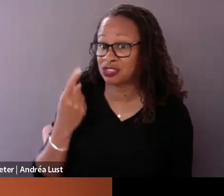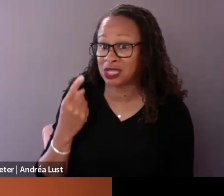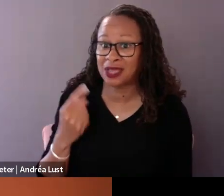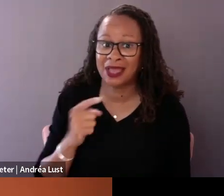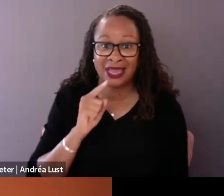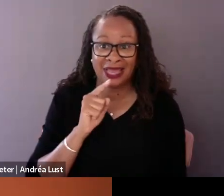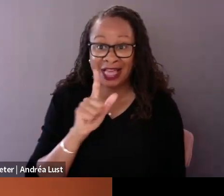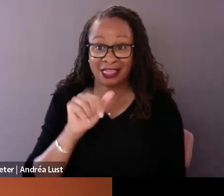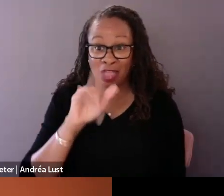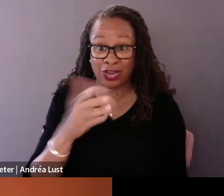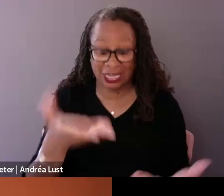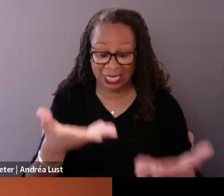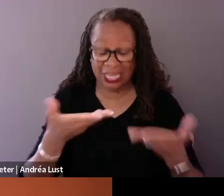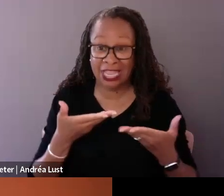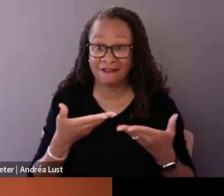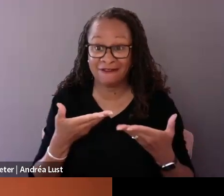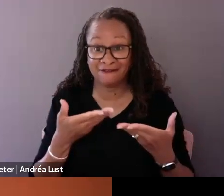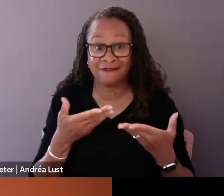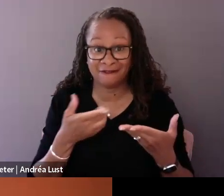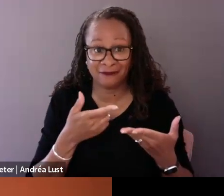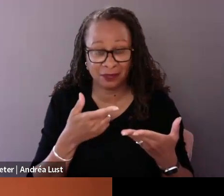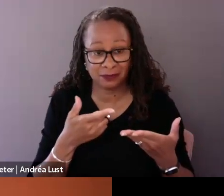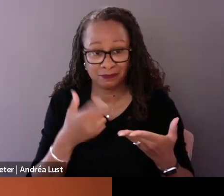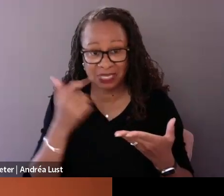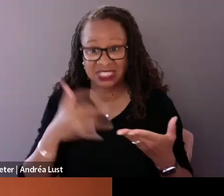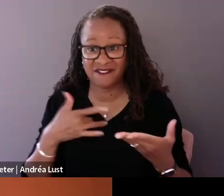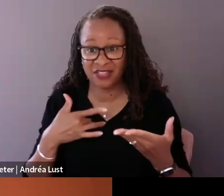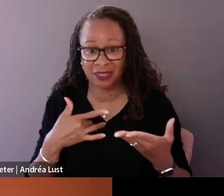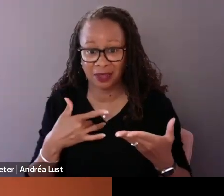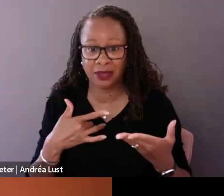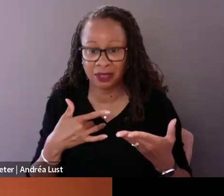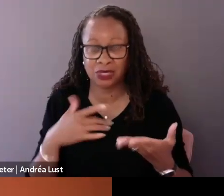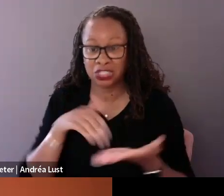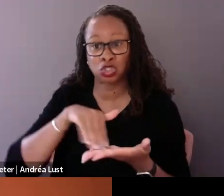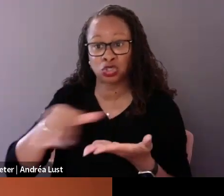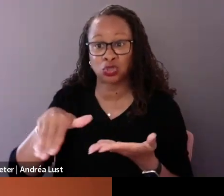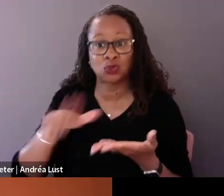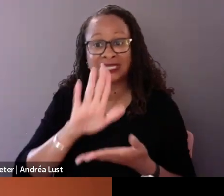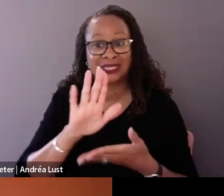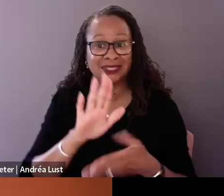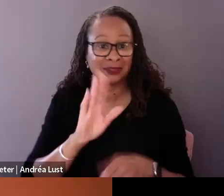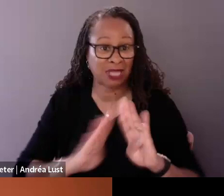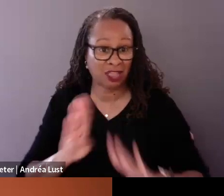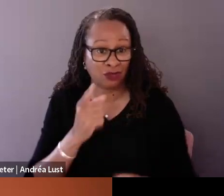to you or allowed you to use them because he felt they were exculpatory for him.